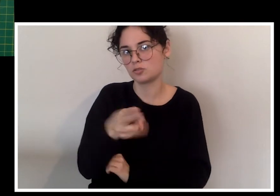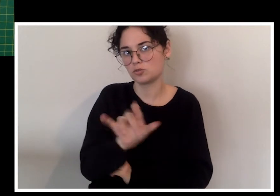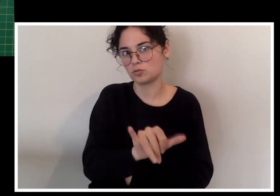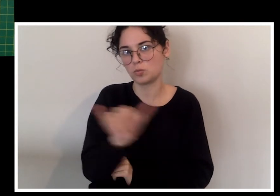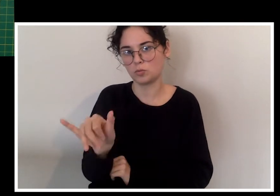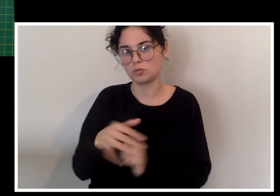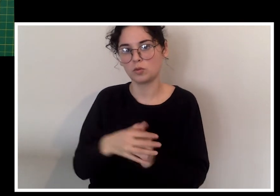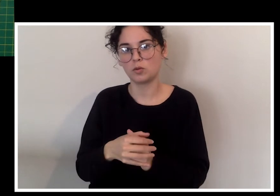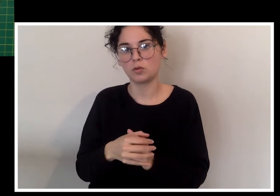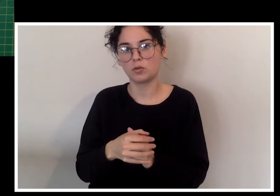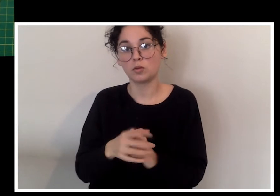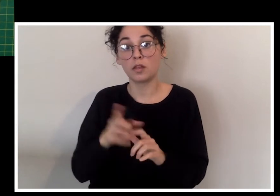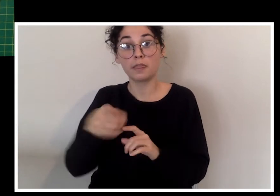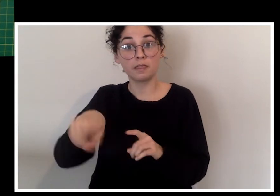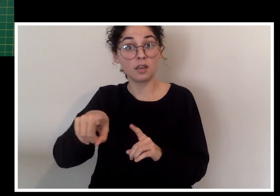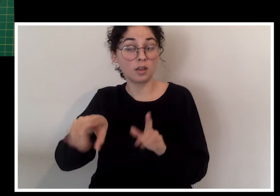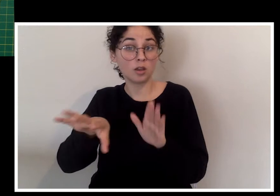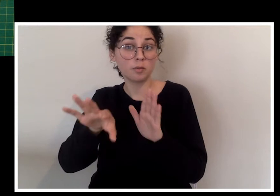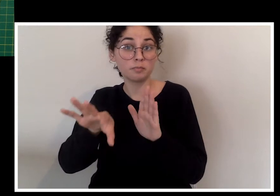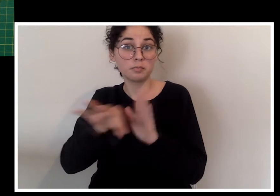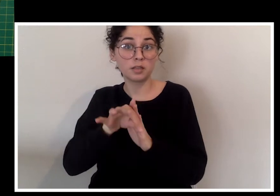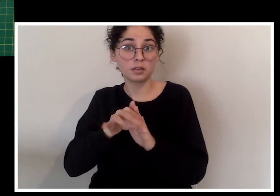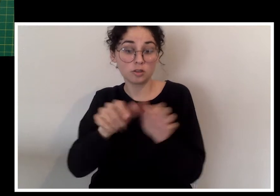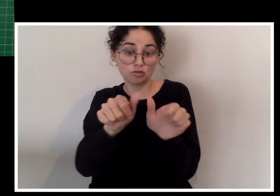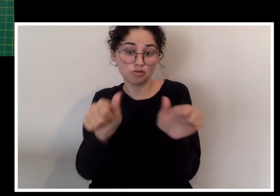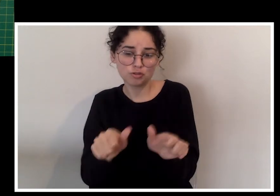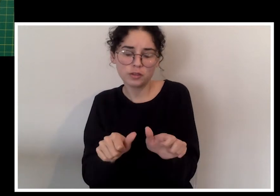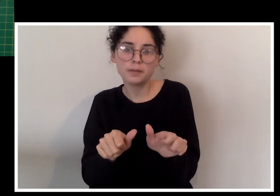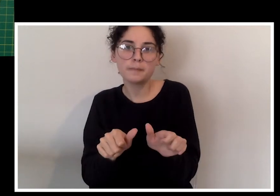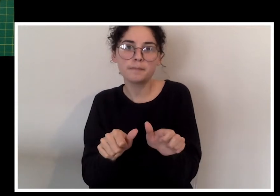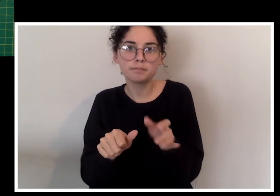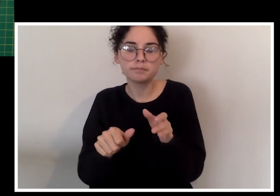line patterns, but they use shape patterns as well.